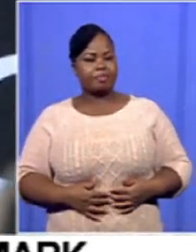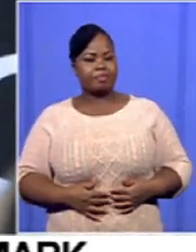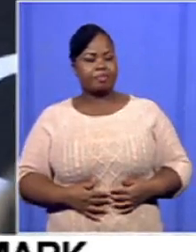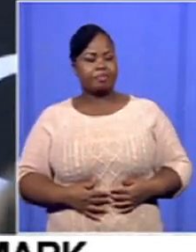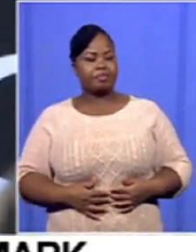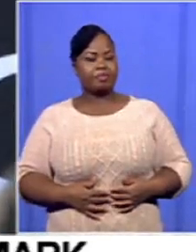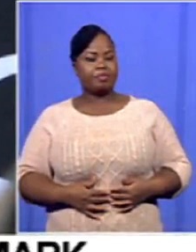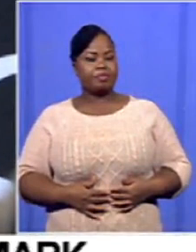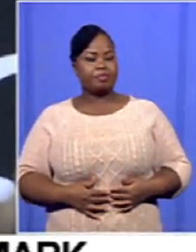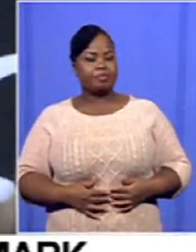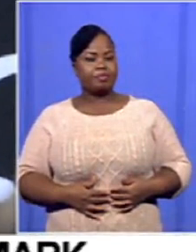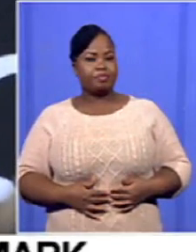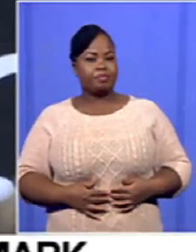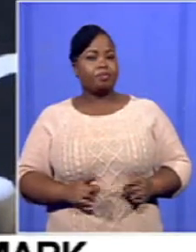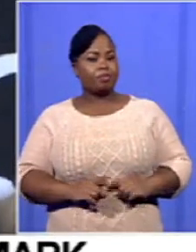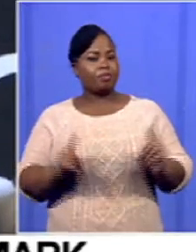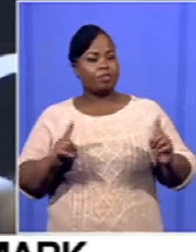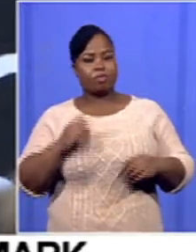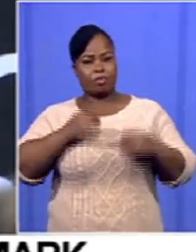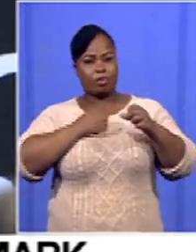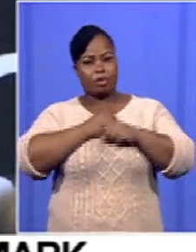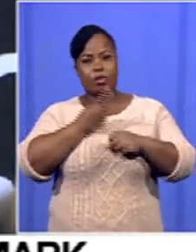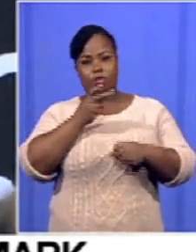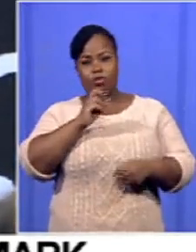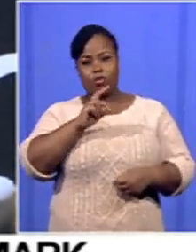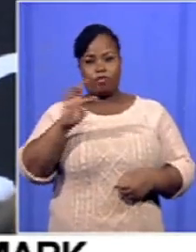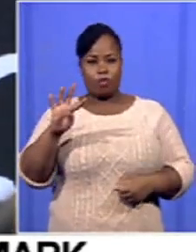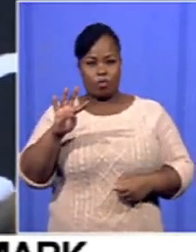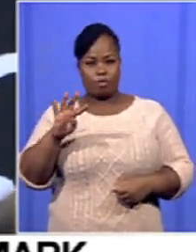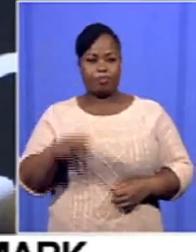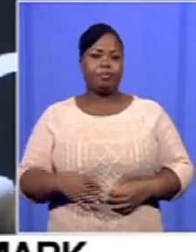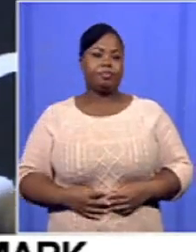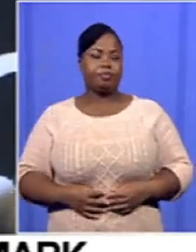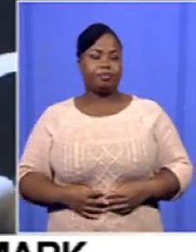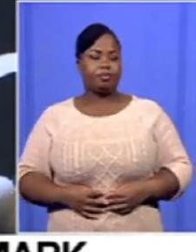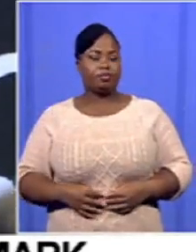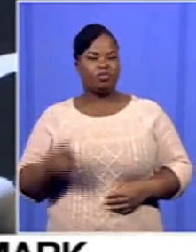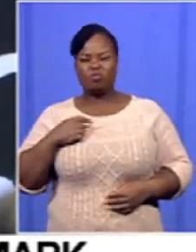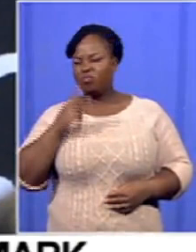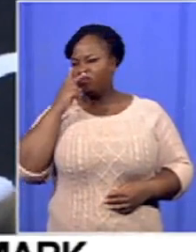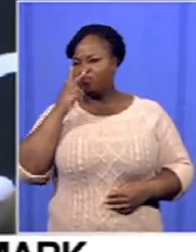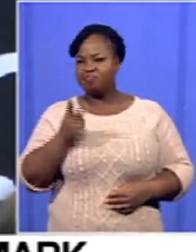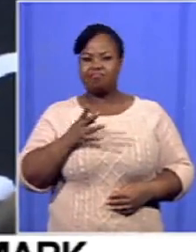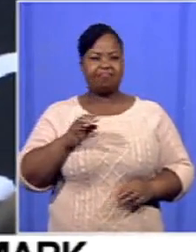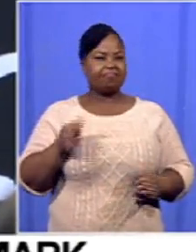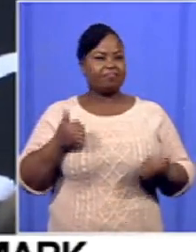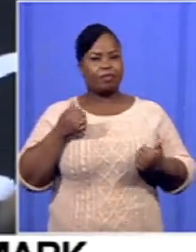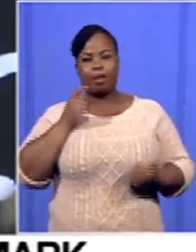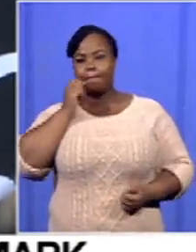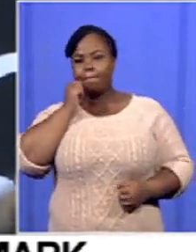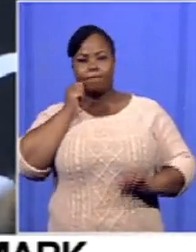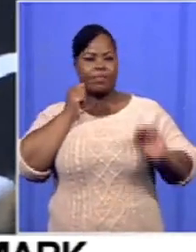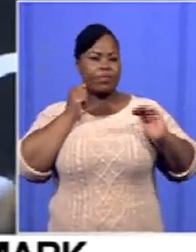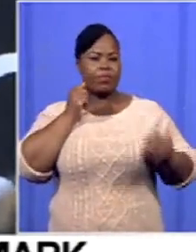But come 2024, you are going to see a caliber of men and women all across